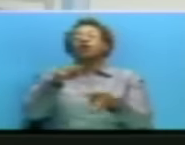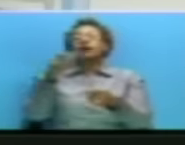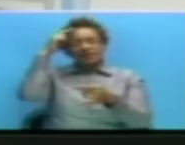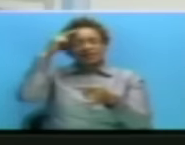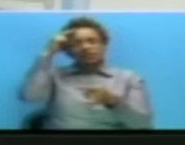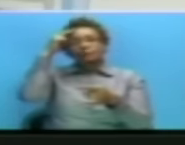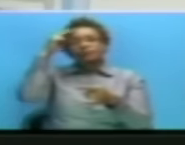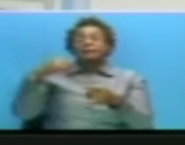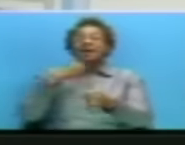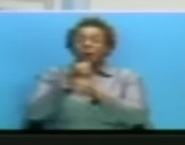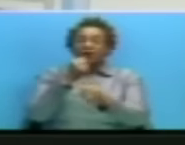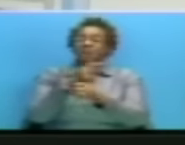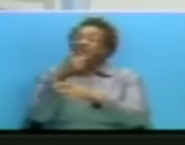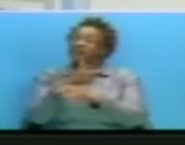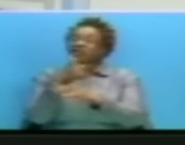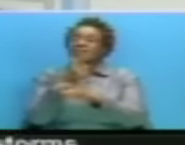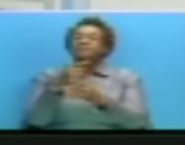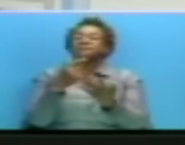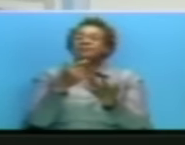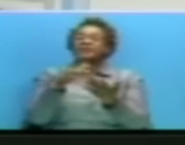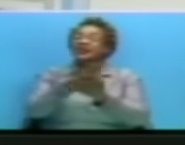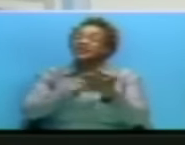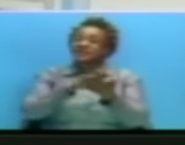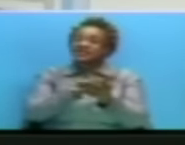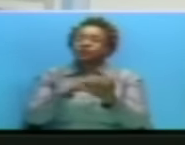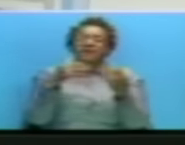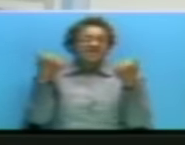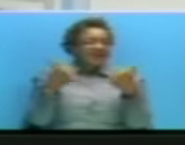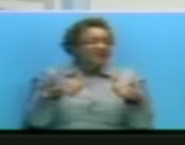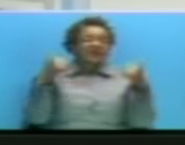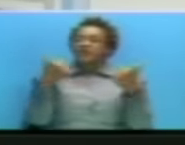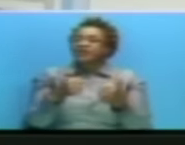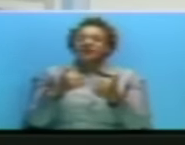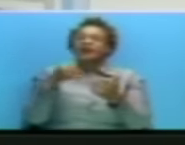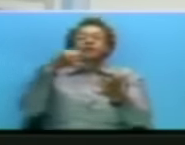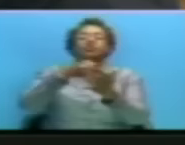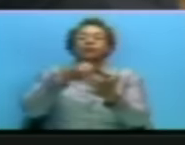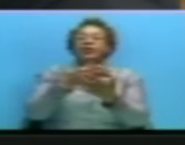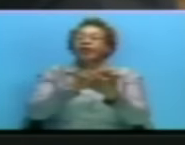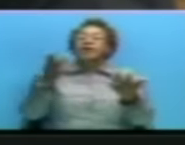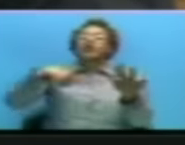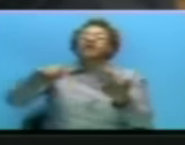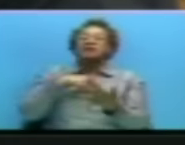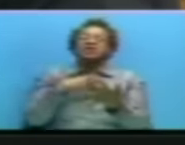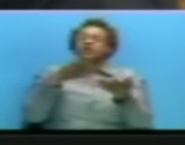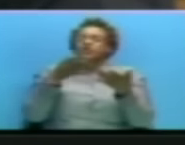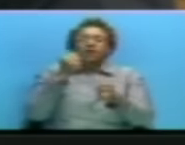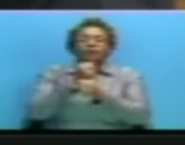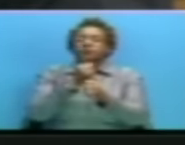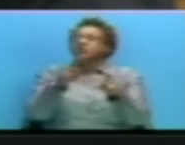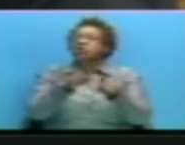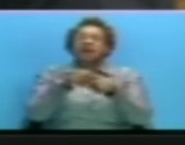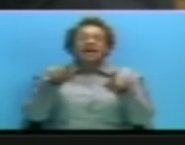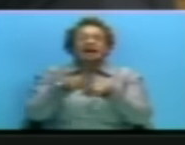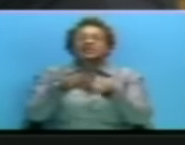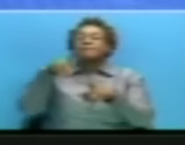stakeholders. I work in the film industry. I run a space for creatives. Mm-hmm. You have never engaged any of us all you do, you run it as a PR exercise. You see something, you